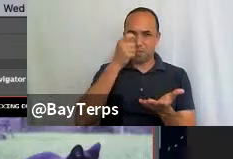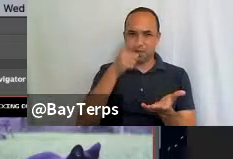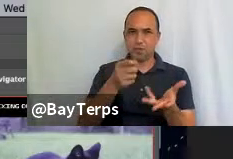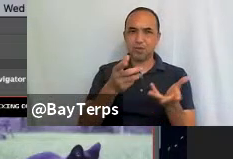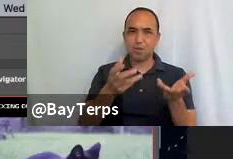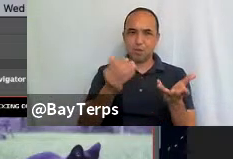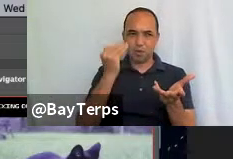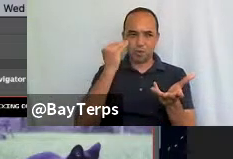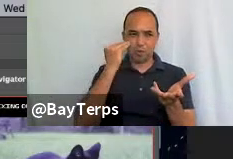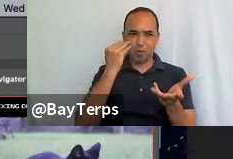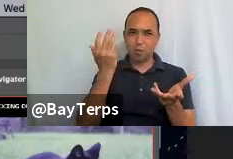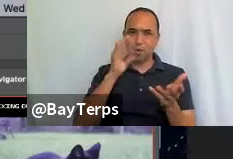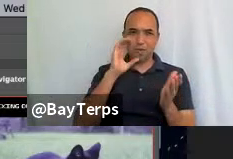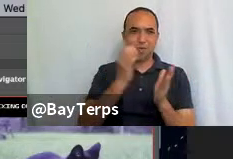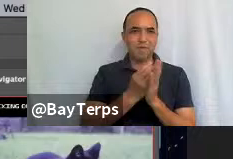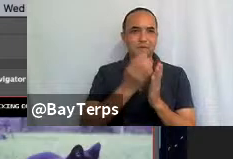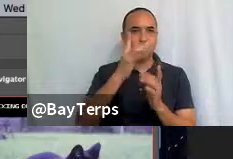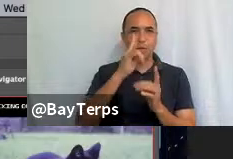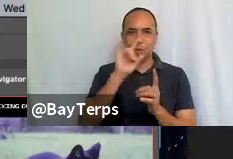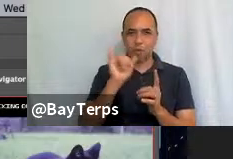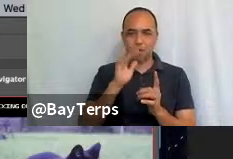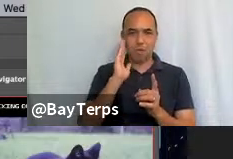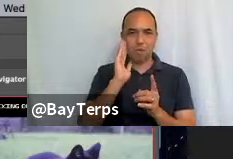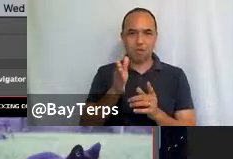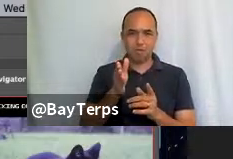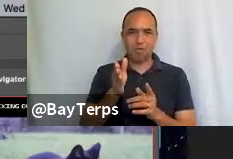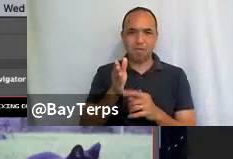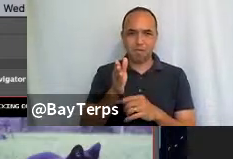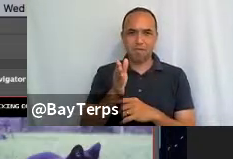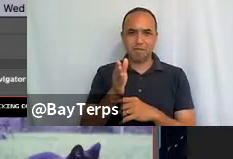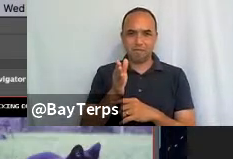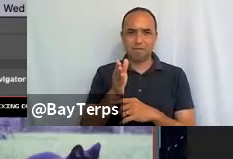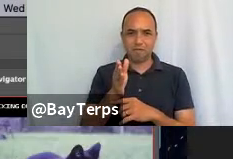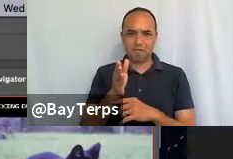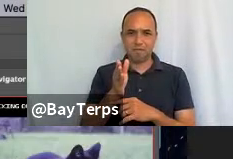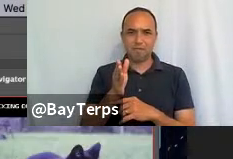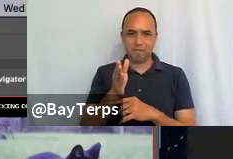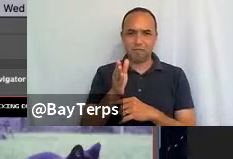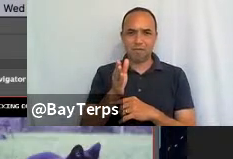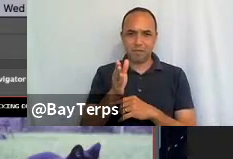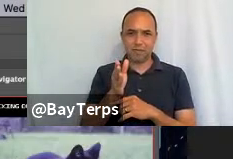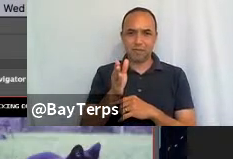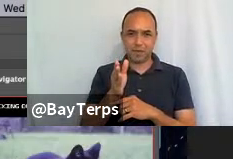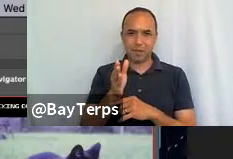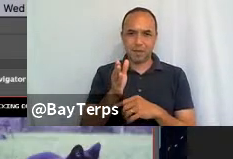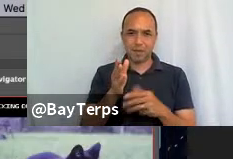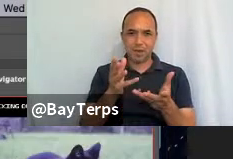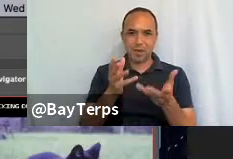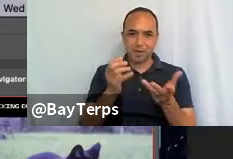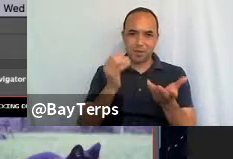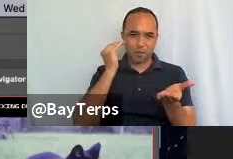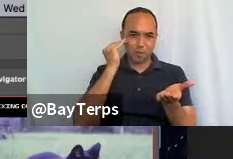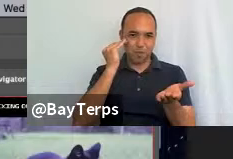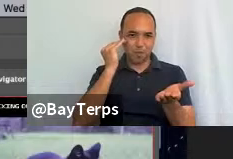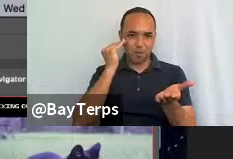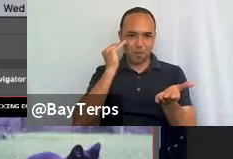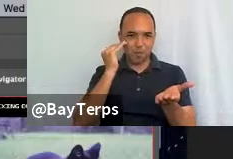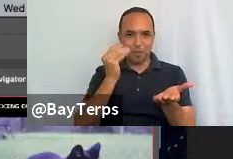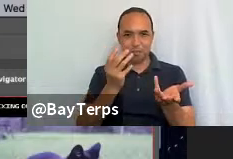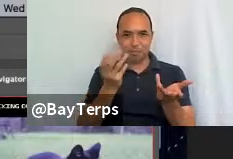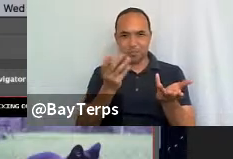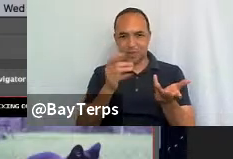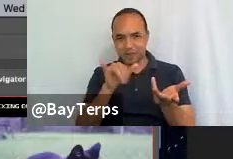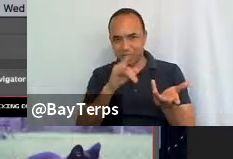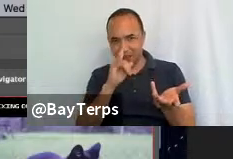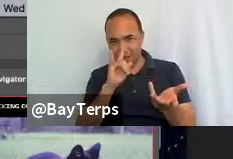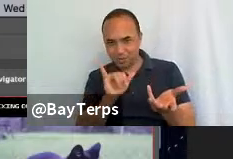is going to look like, you know, when it's complete. I would suggest doing that, unless it